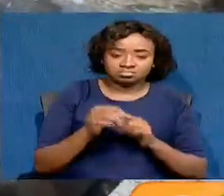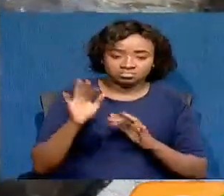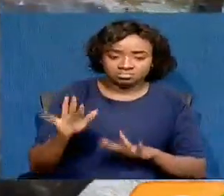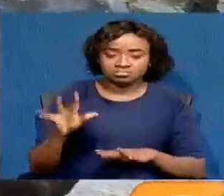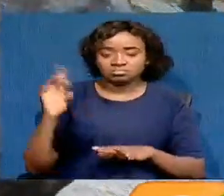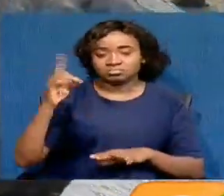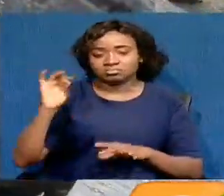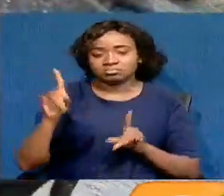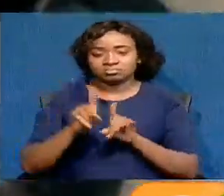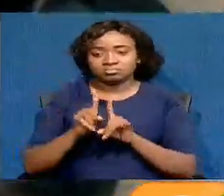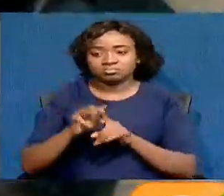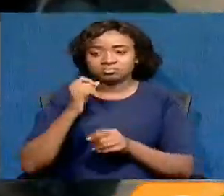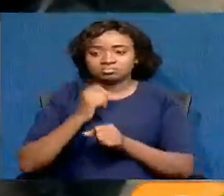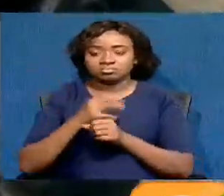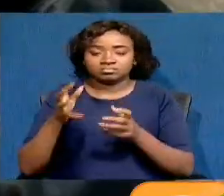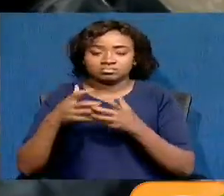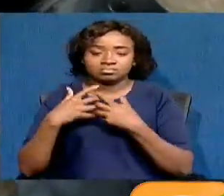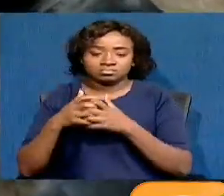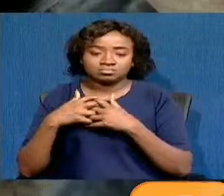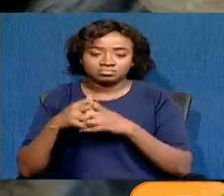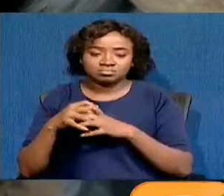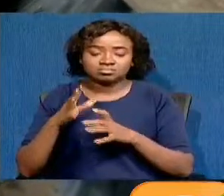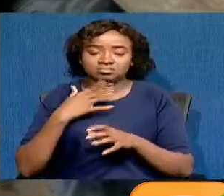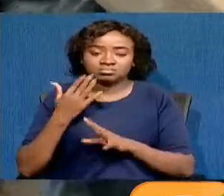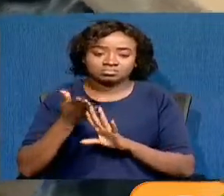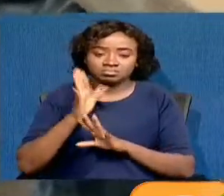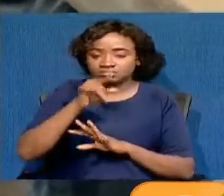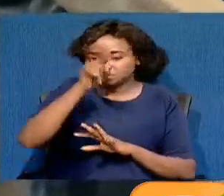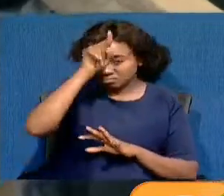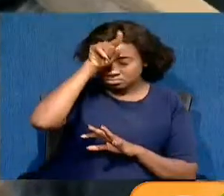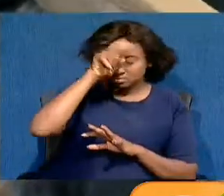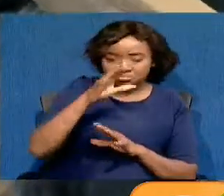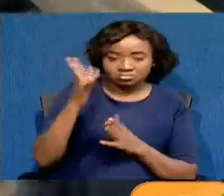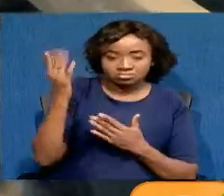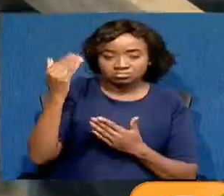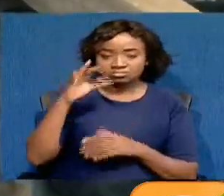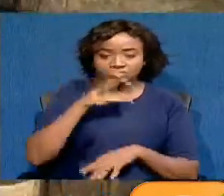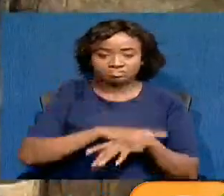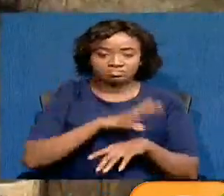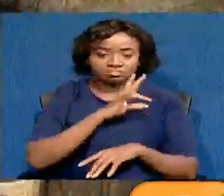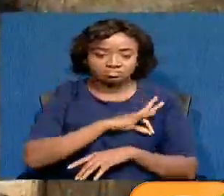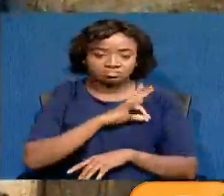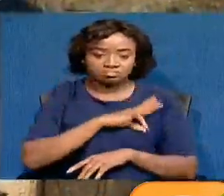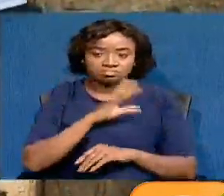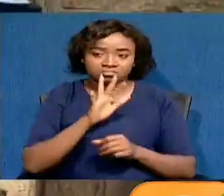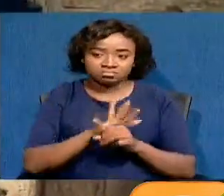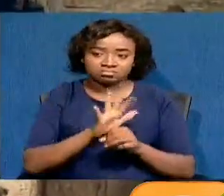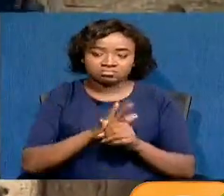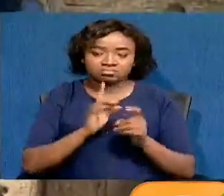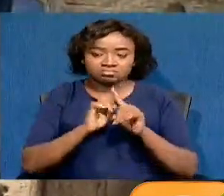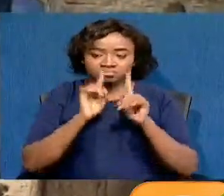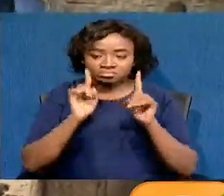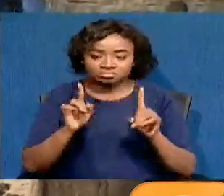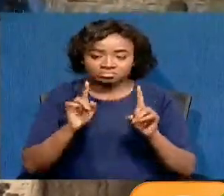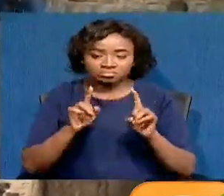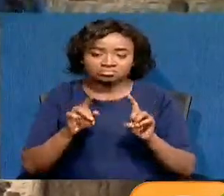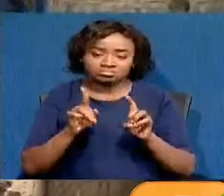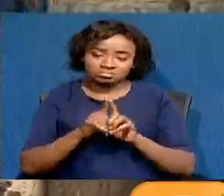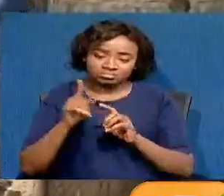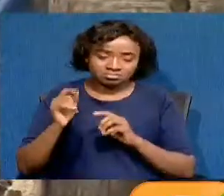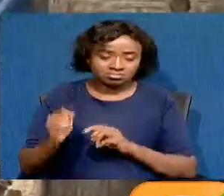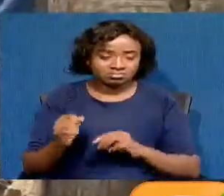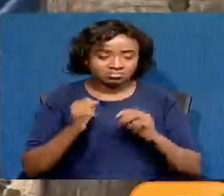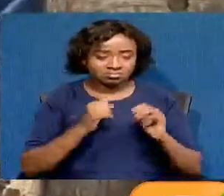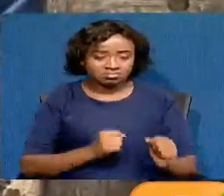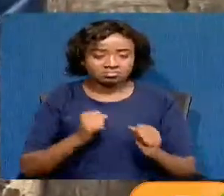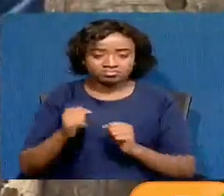engineer, Anthony returned home hoping farming would offer better returns. But like many, he struggled with